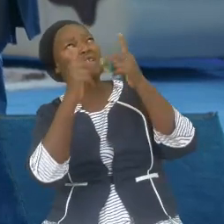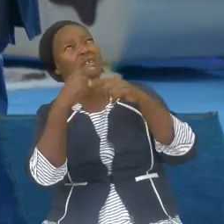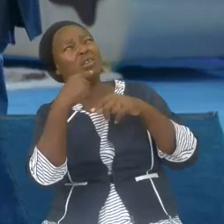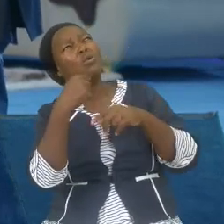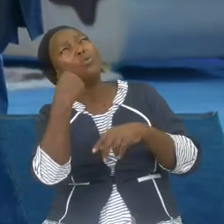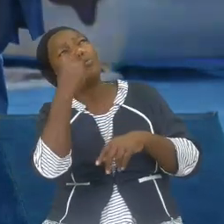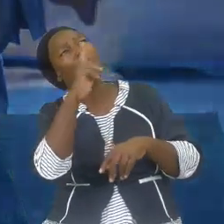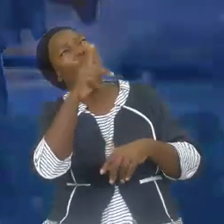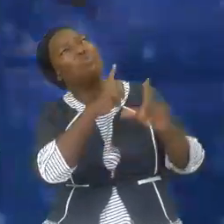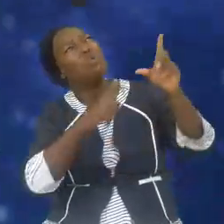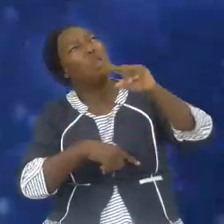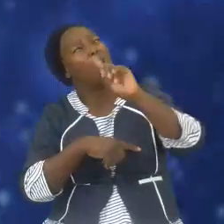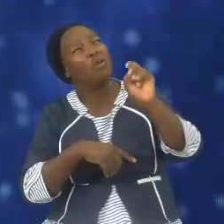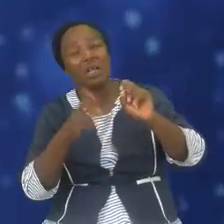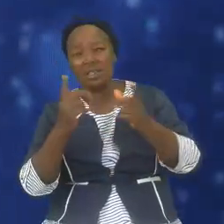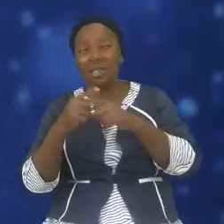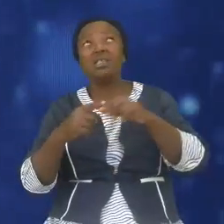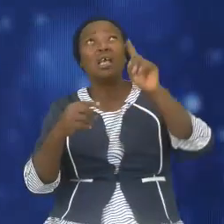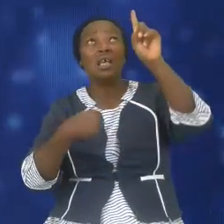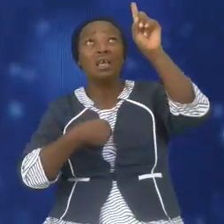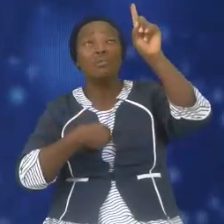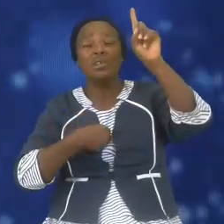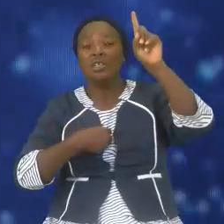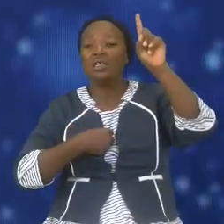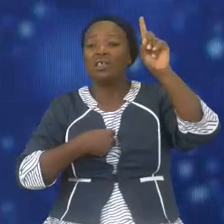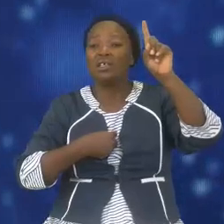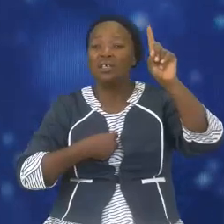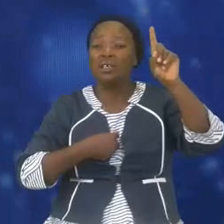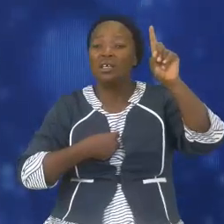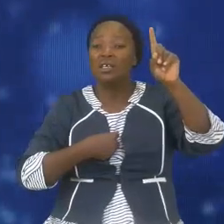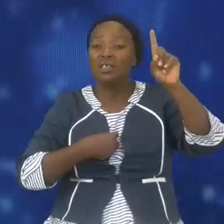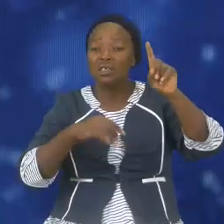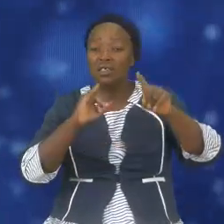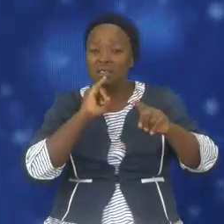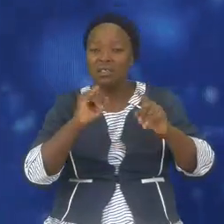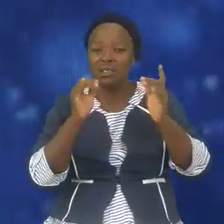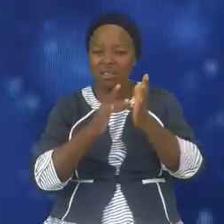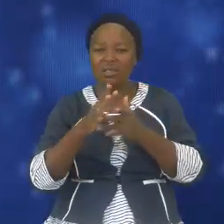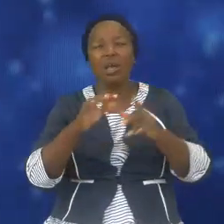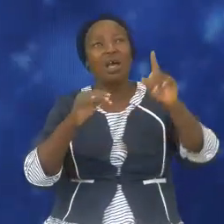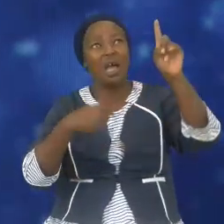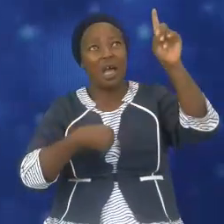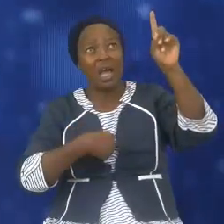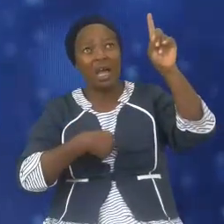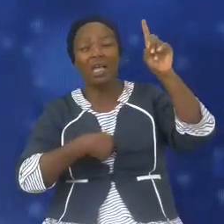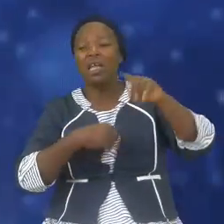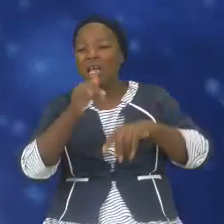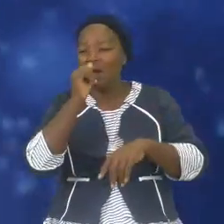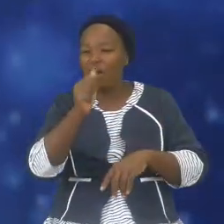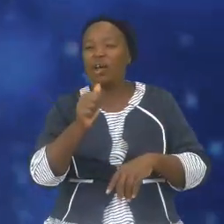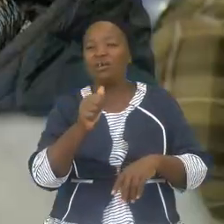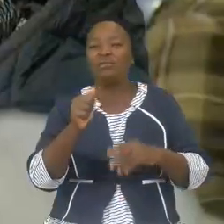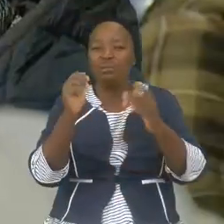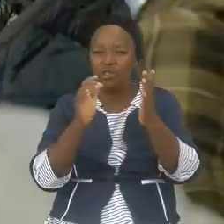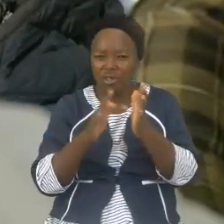you, Lord? And he said, I am Jesus. Not I was, I am Jesus.